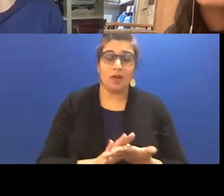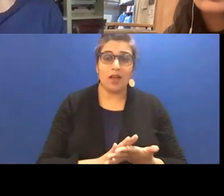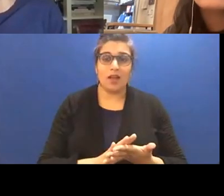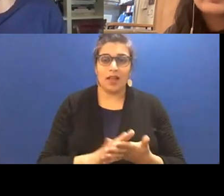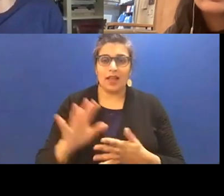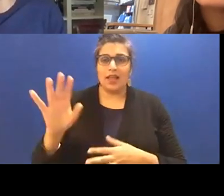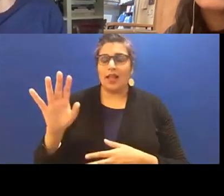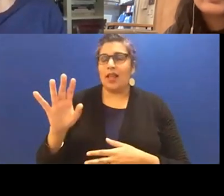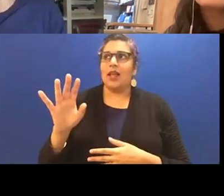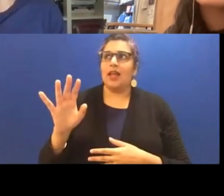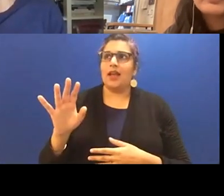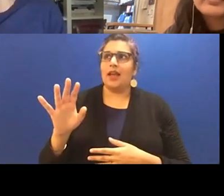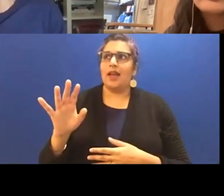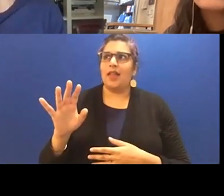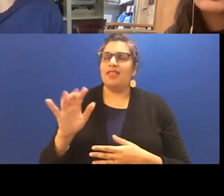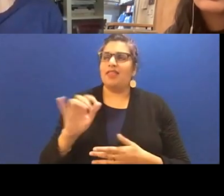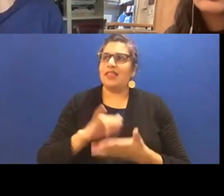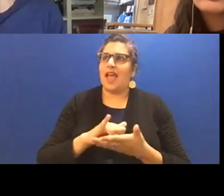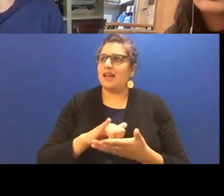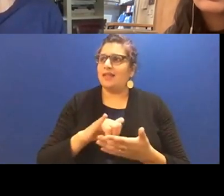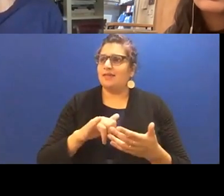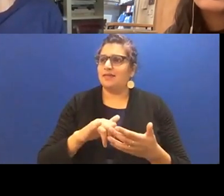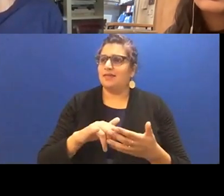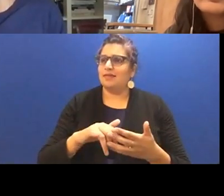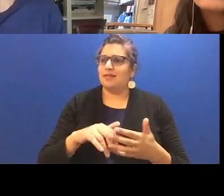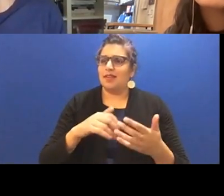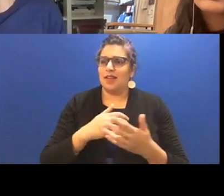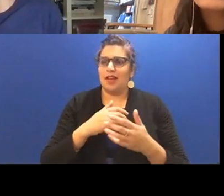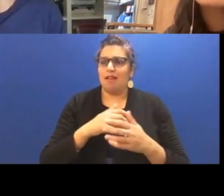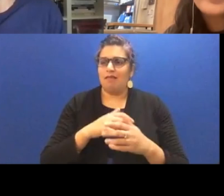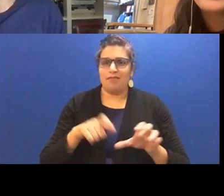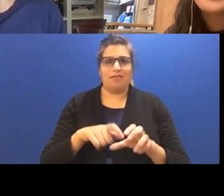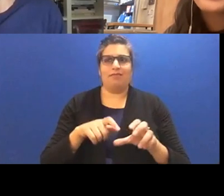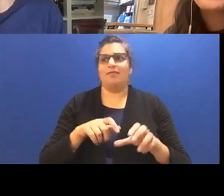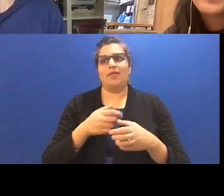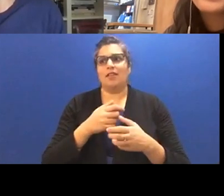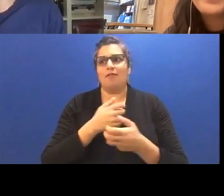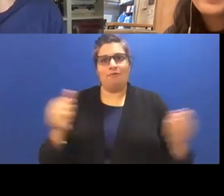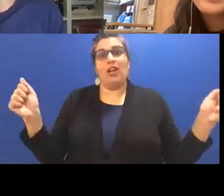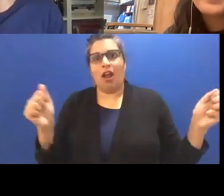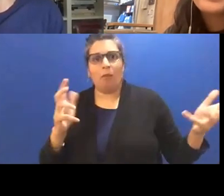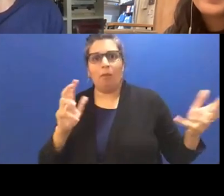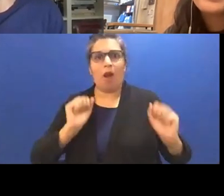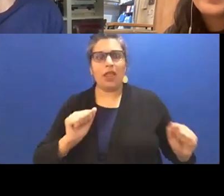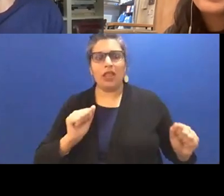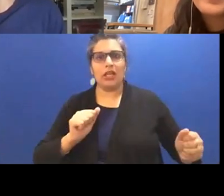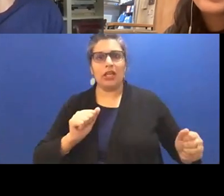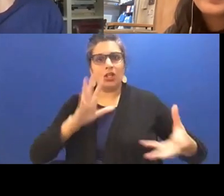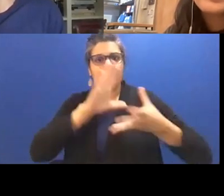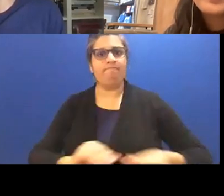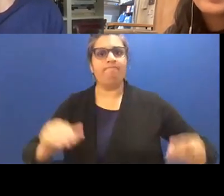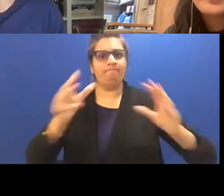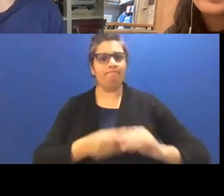freedom and liberty that comes from being able to tell your own story on your own terms. Mm. And